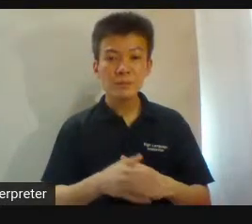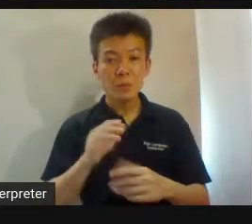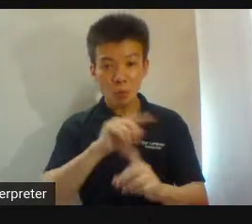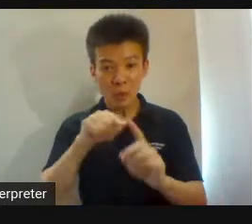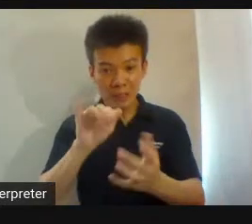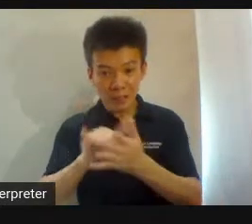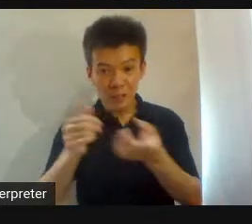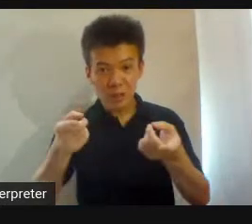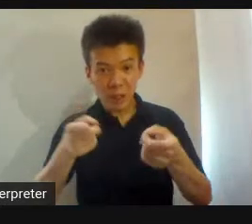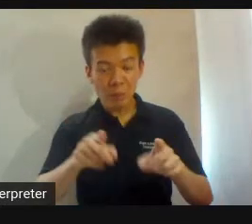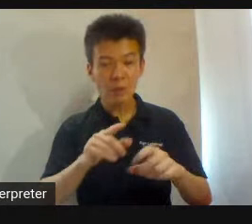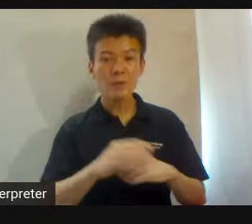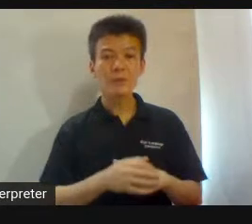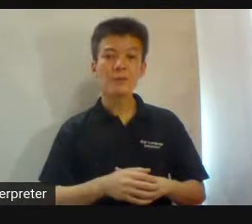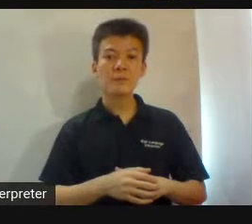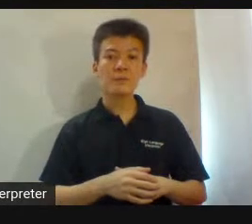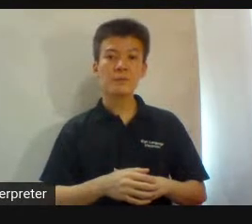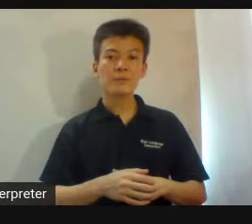happened, actually,